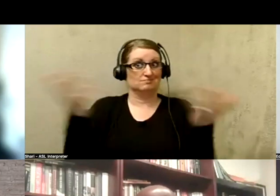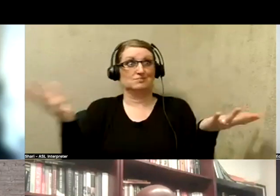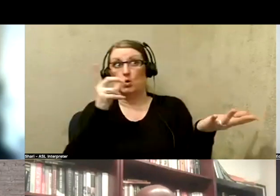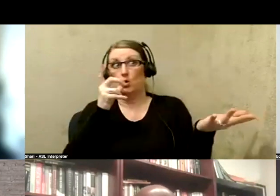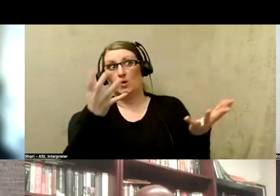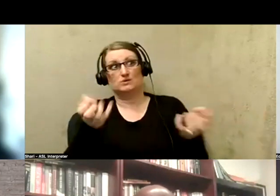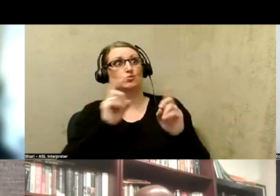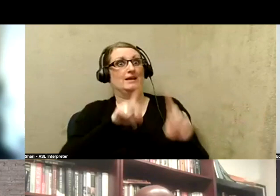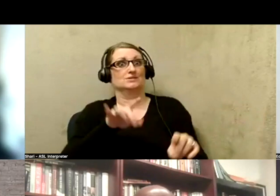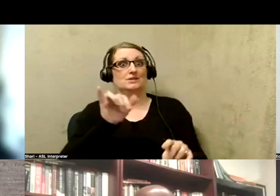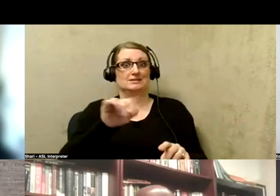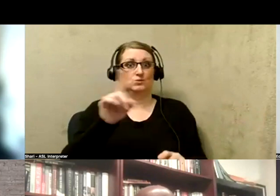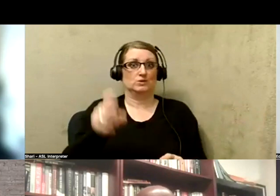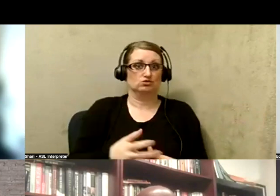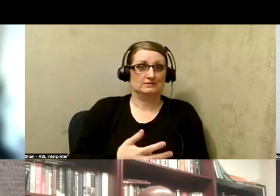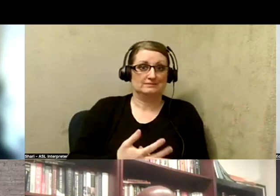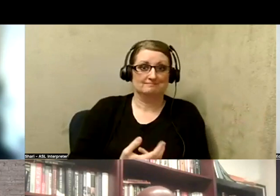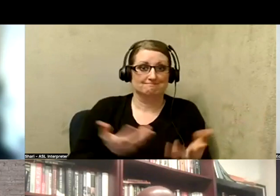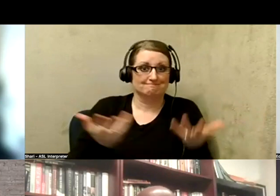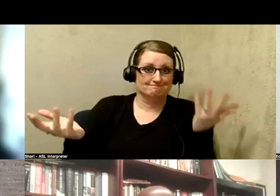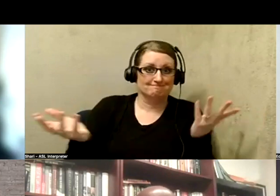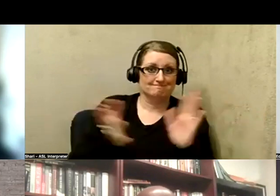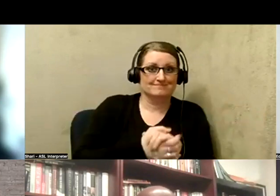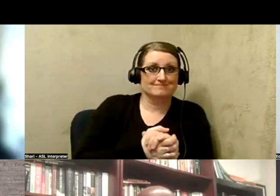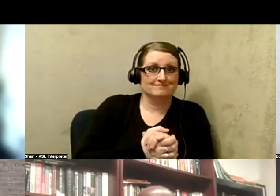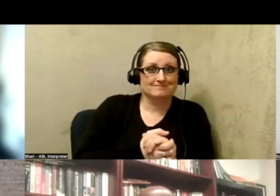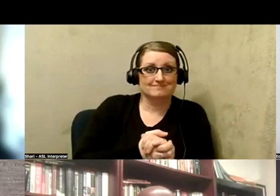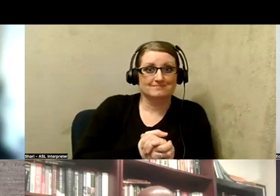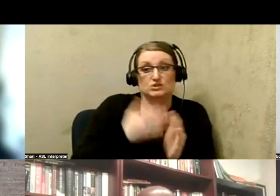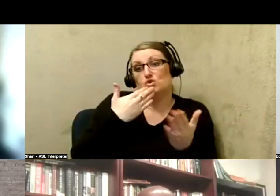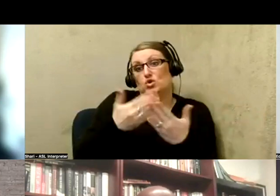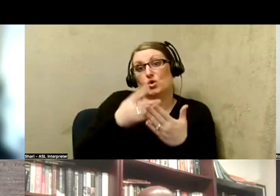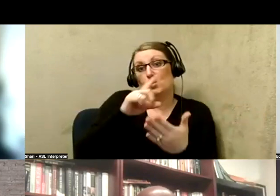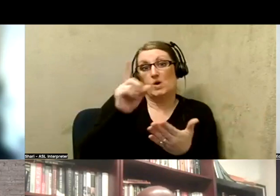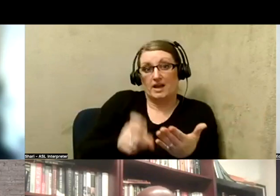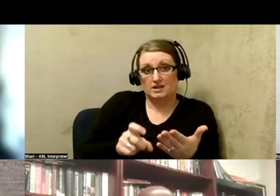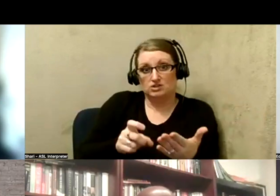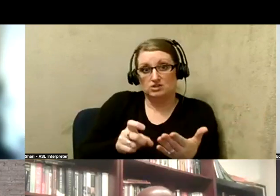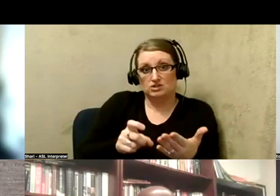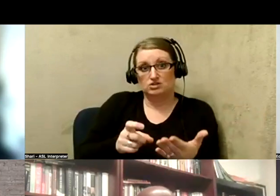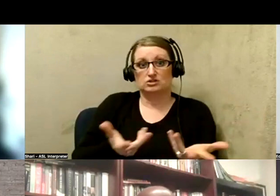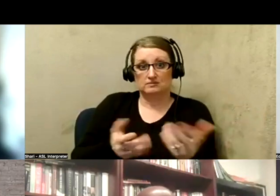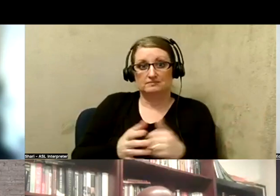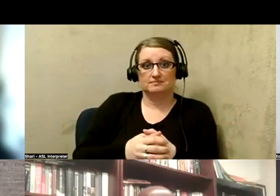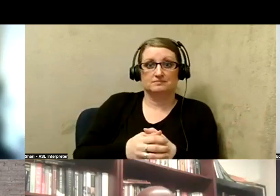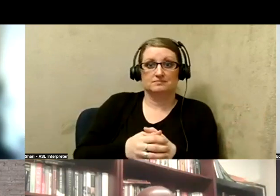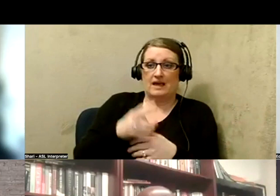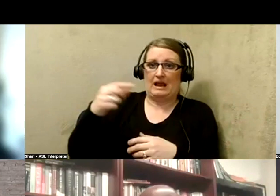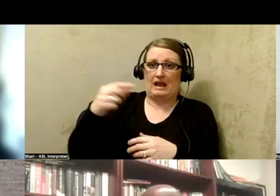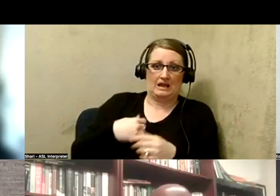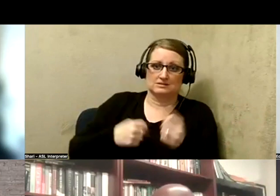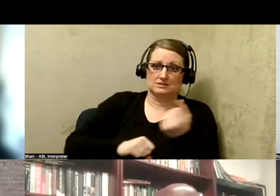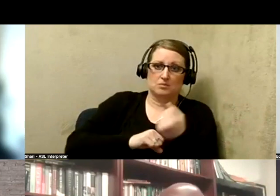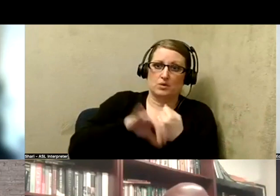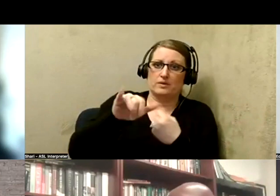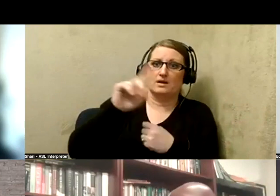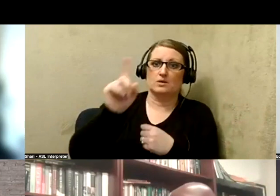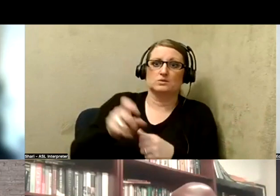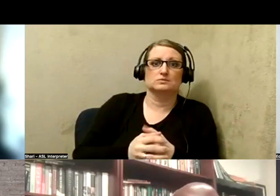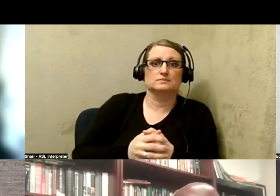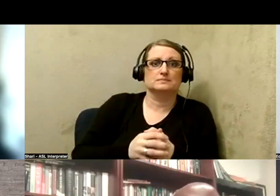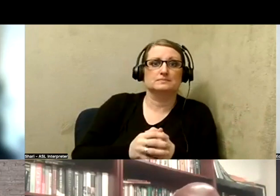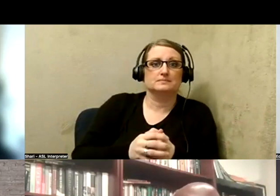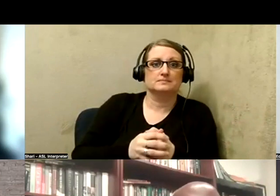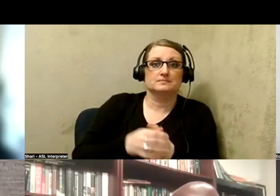to answer it. I think it's a good question. I second the question even. But if